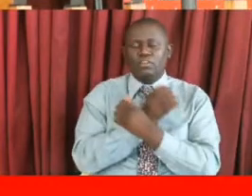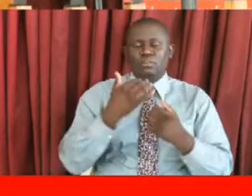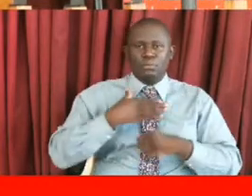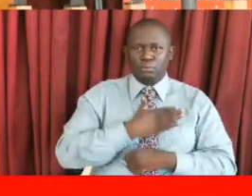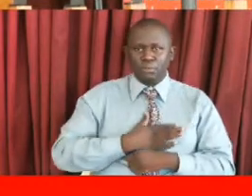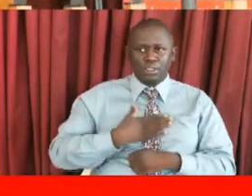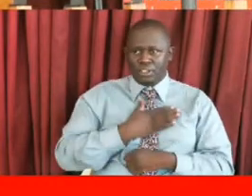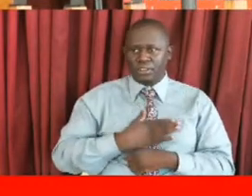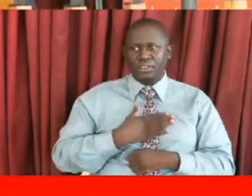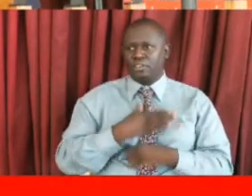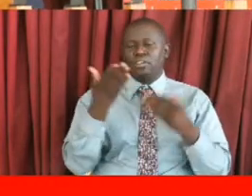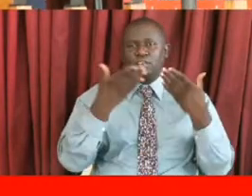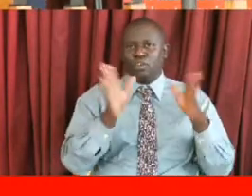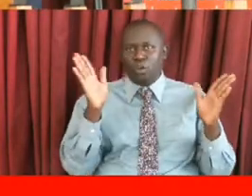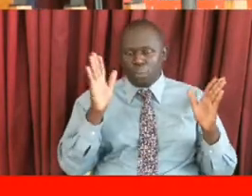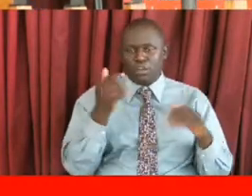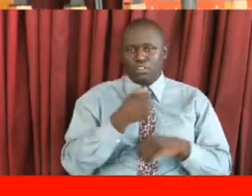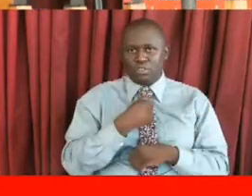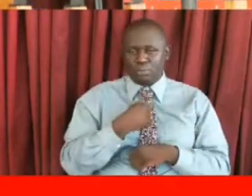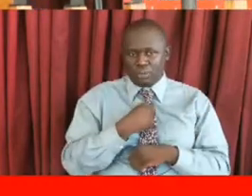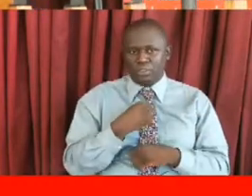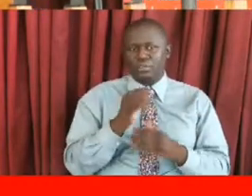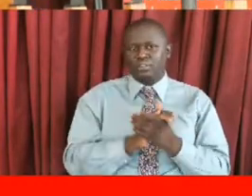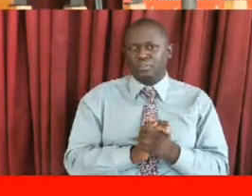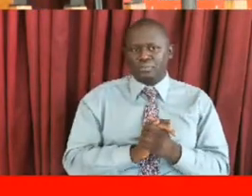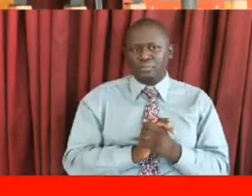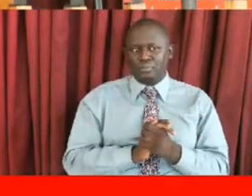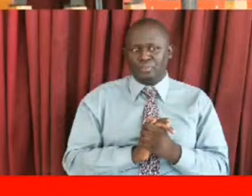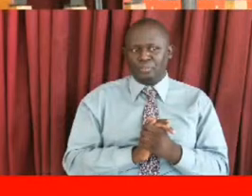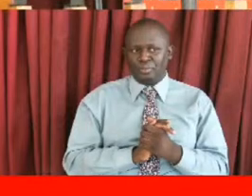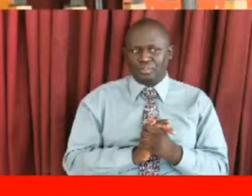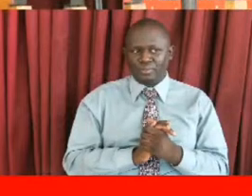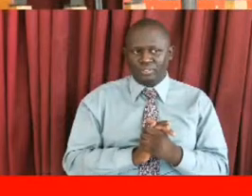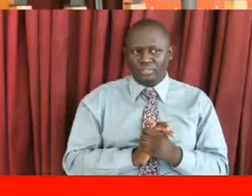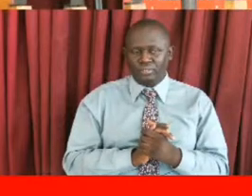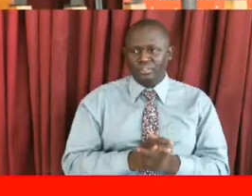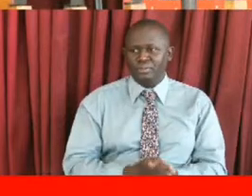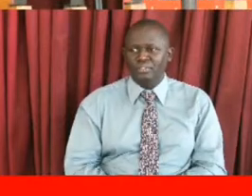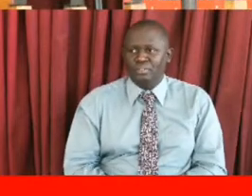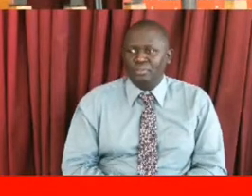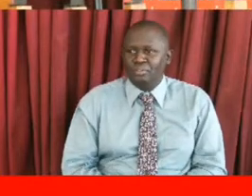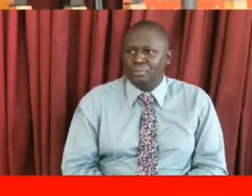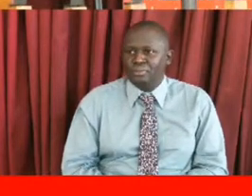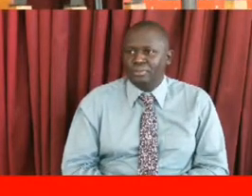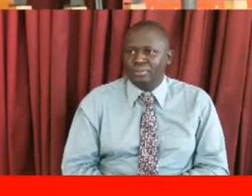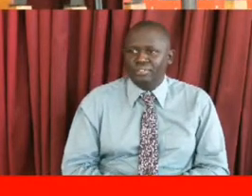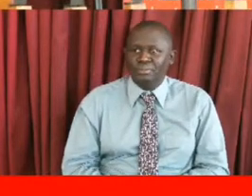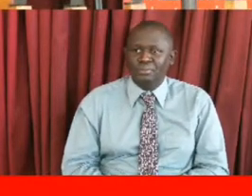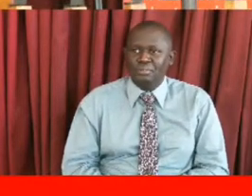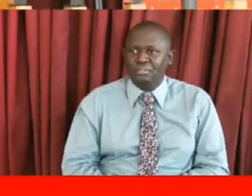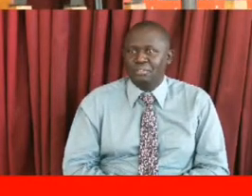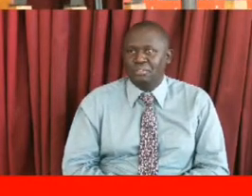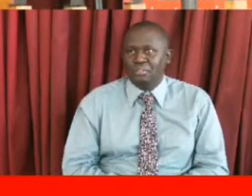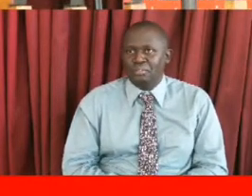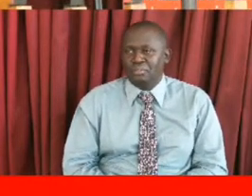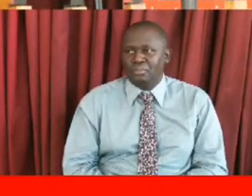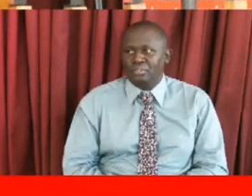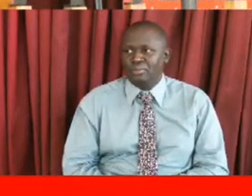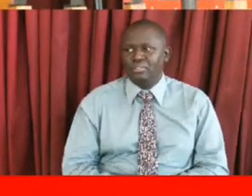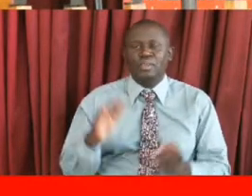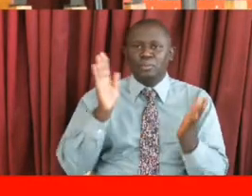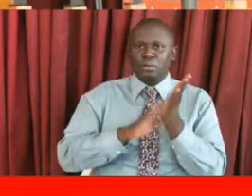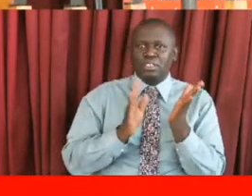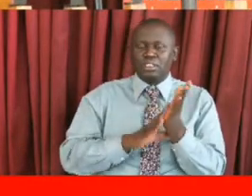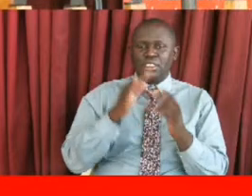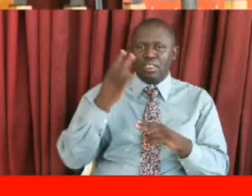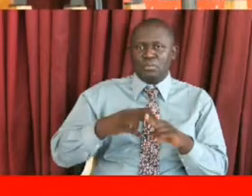escape for me for me amen that's right praise the name